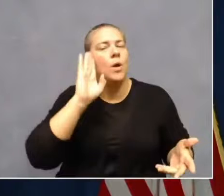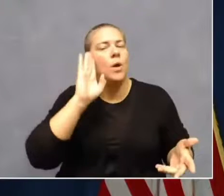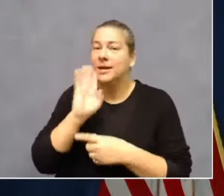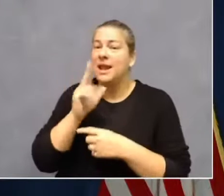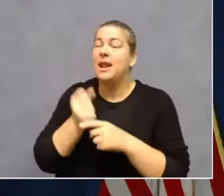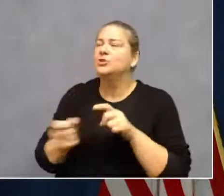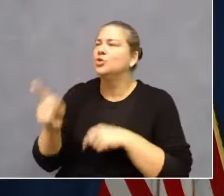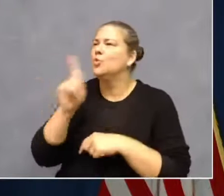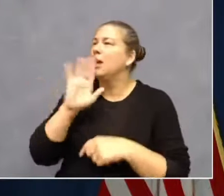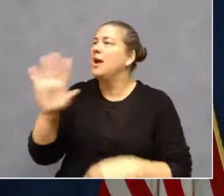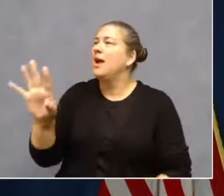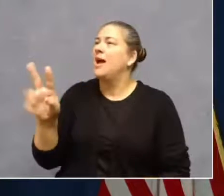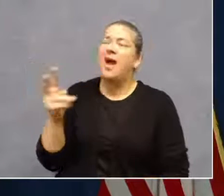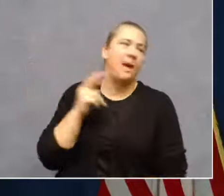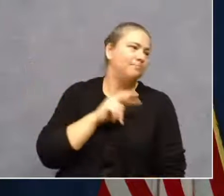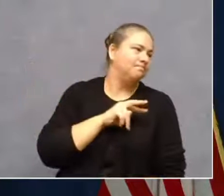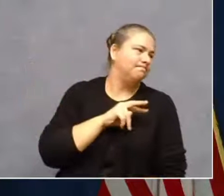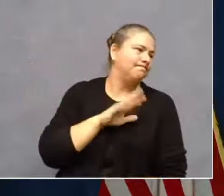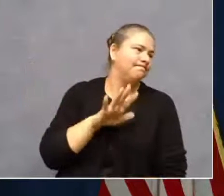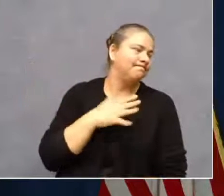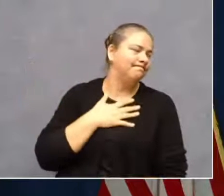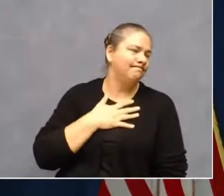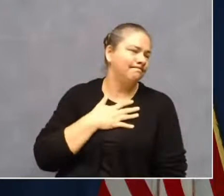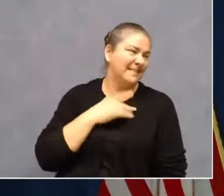more, what could have been.